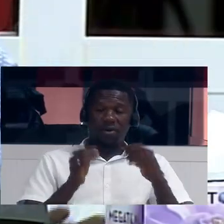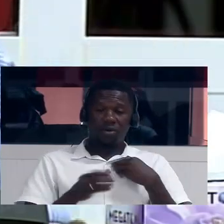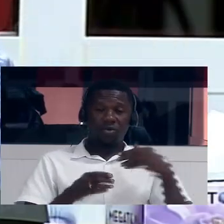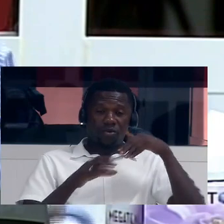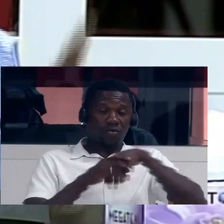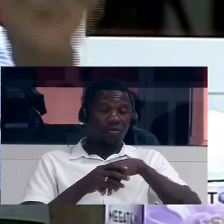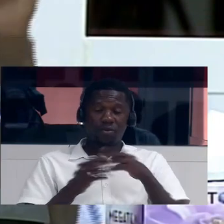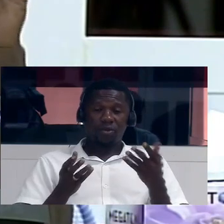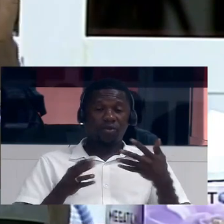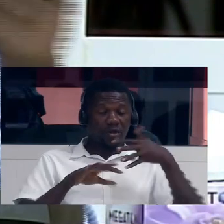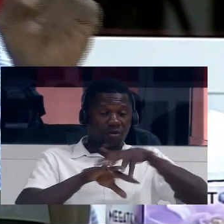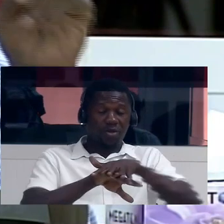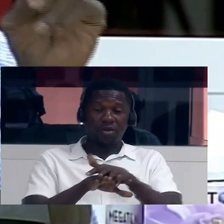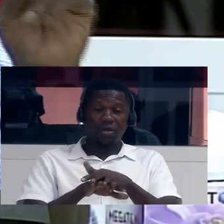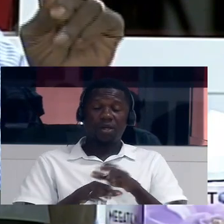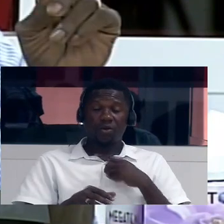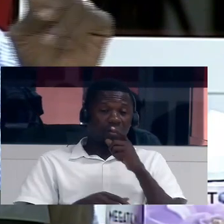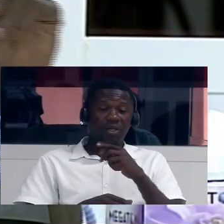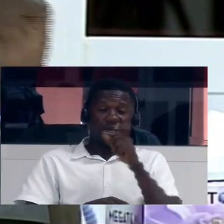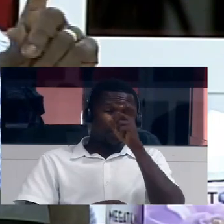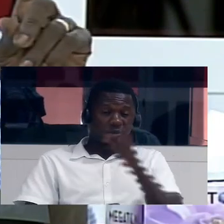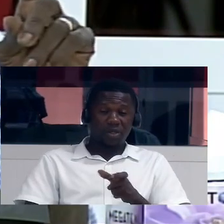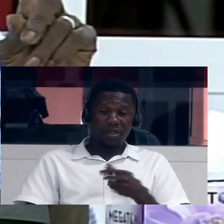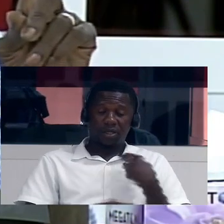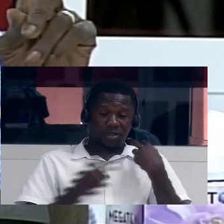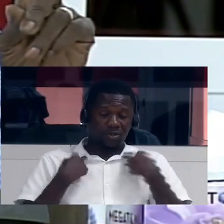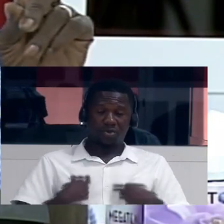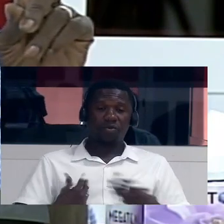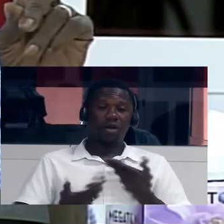crowd, but I don't want to see any single person in uniform.